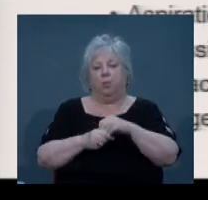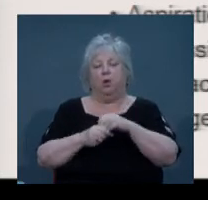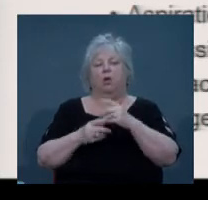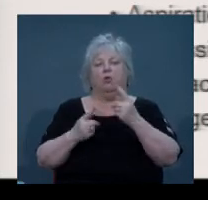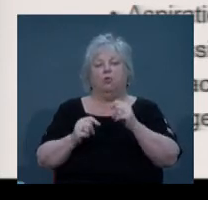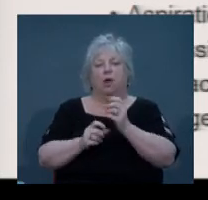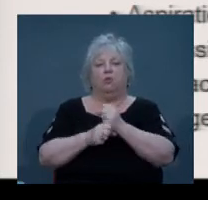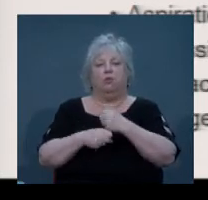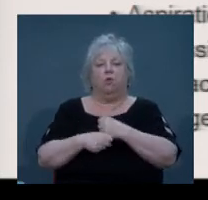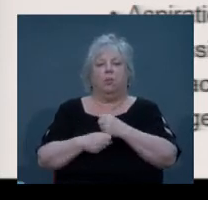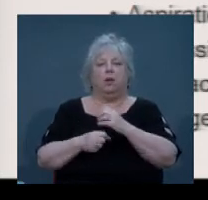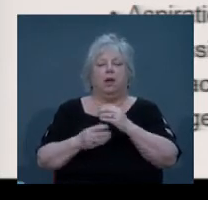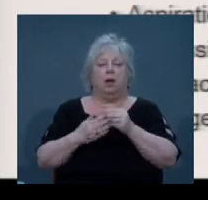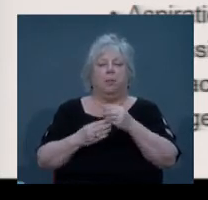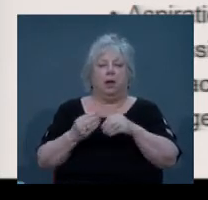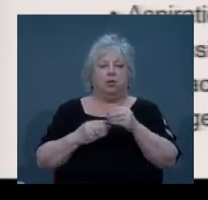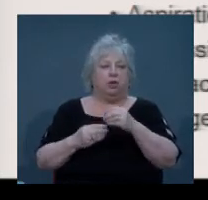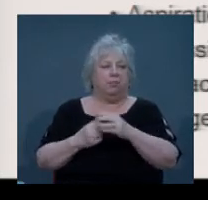budget.